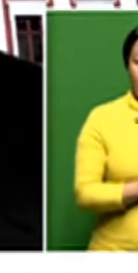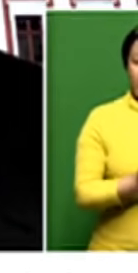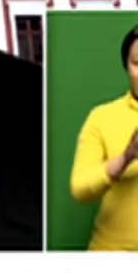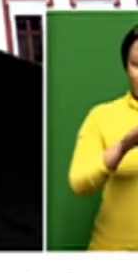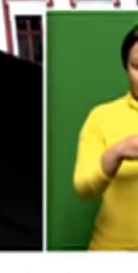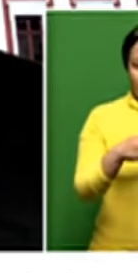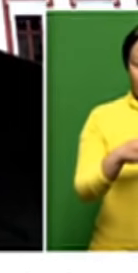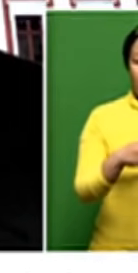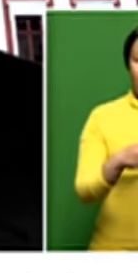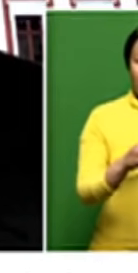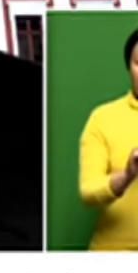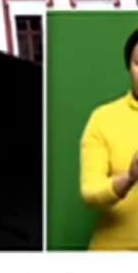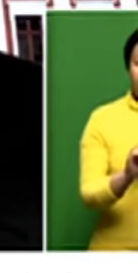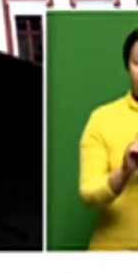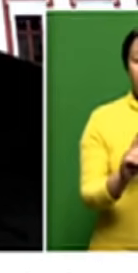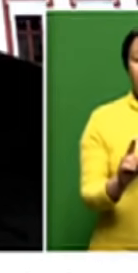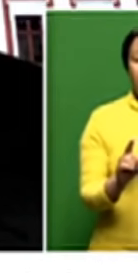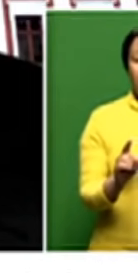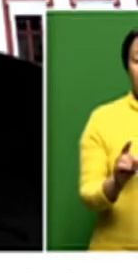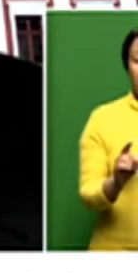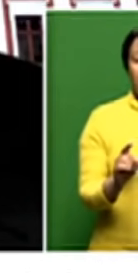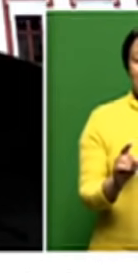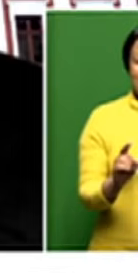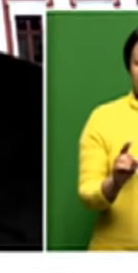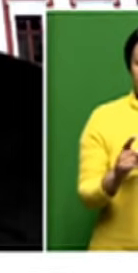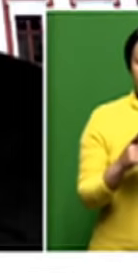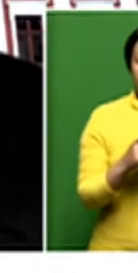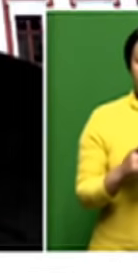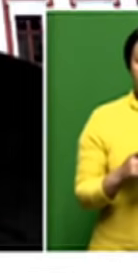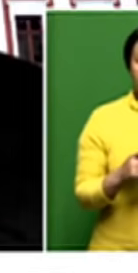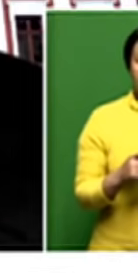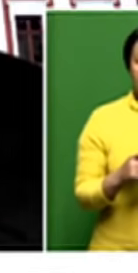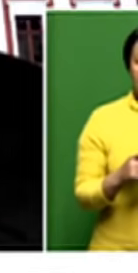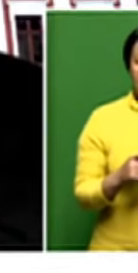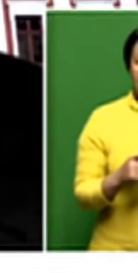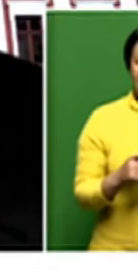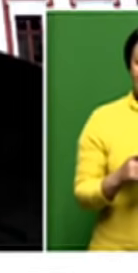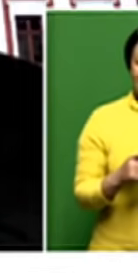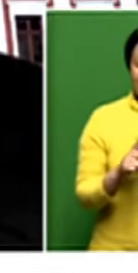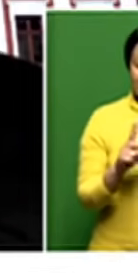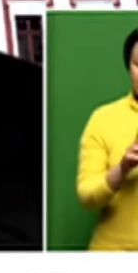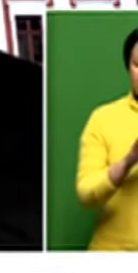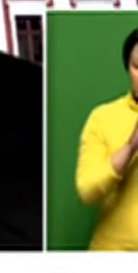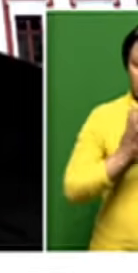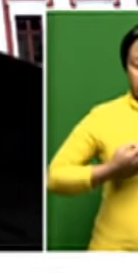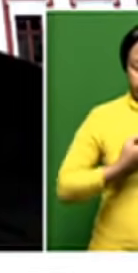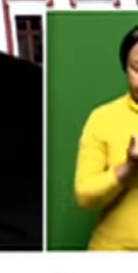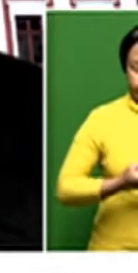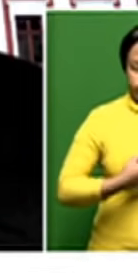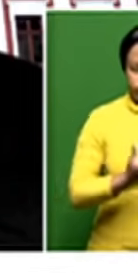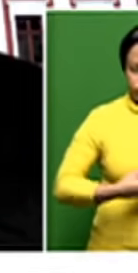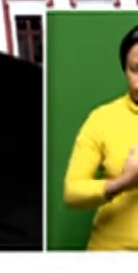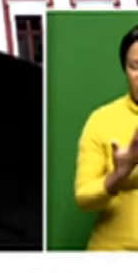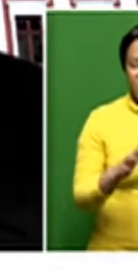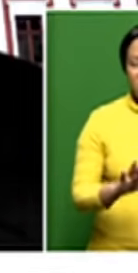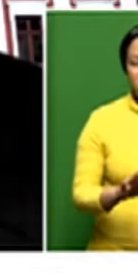assertions that were made from Vincent Smith, Dikeledi Bagadzi, the country has heard about Parliament and that does not